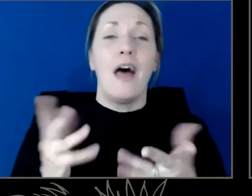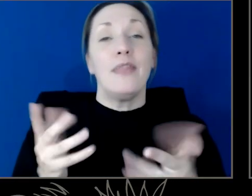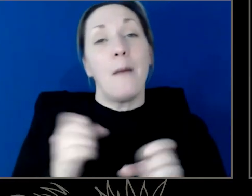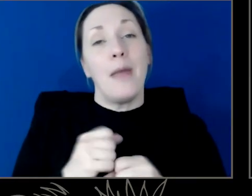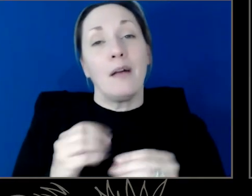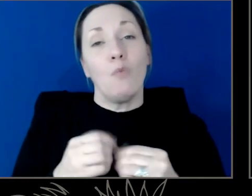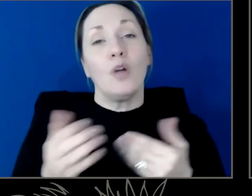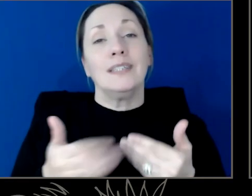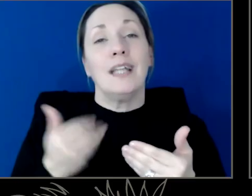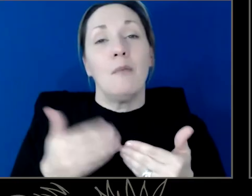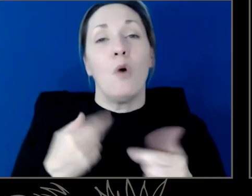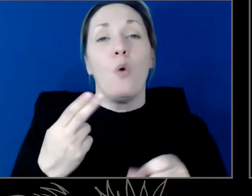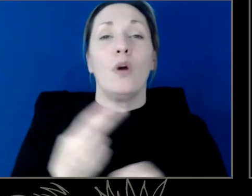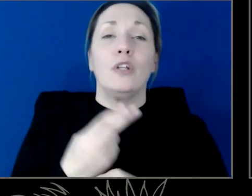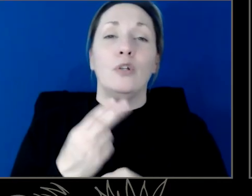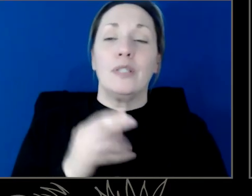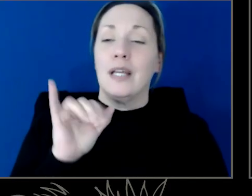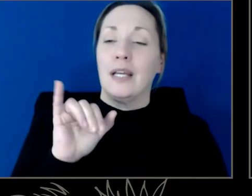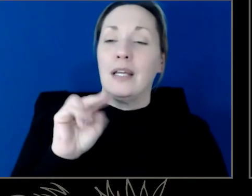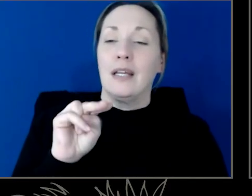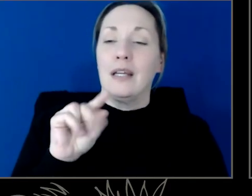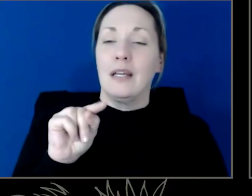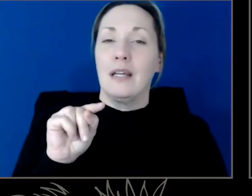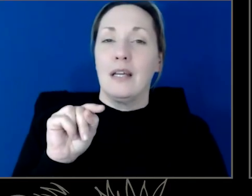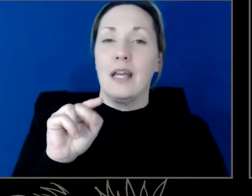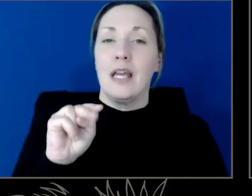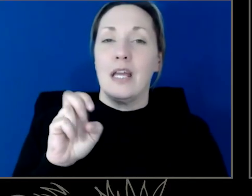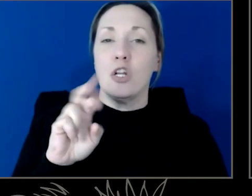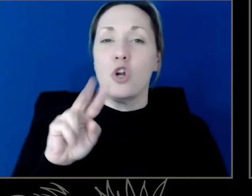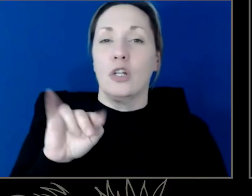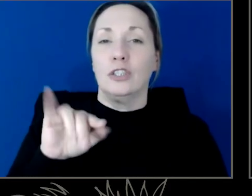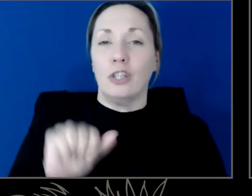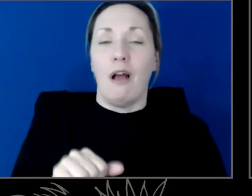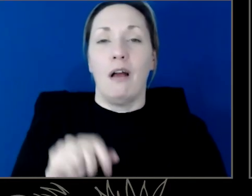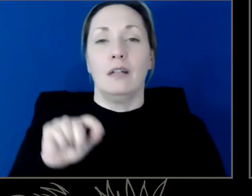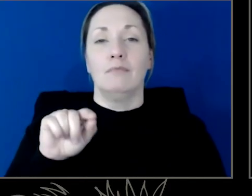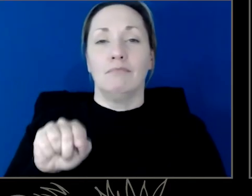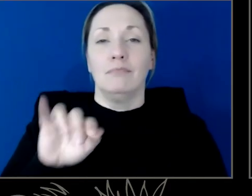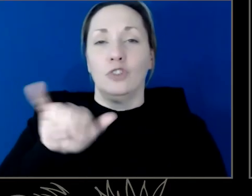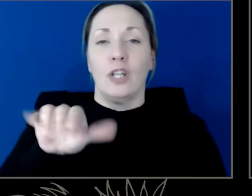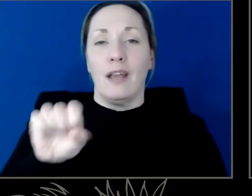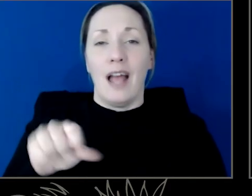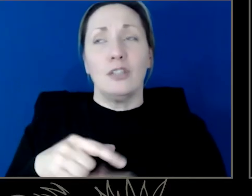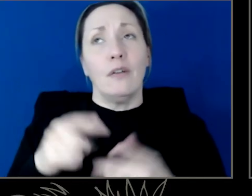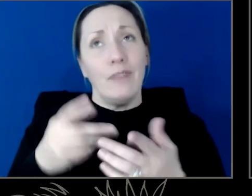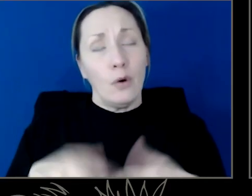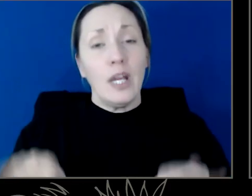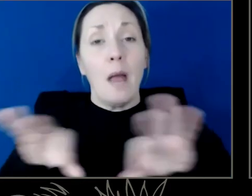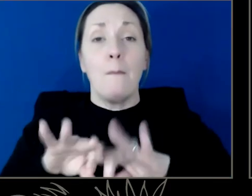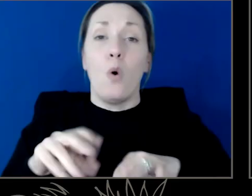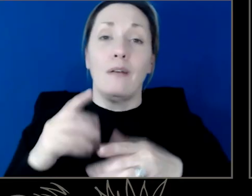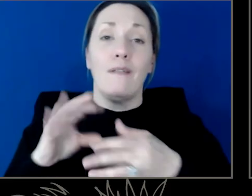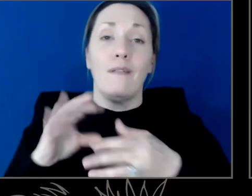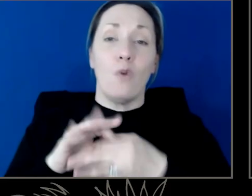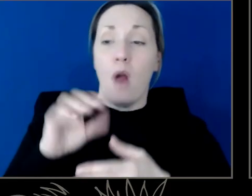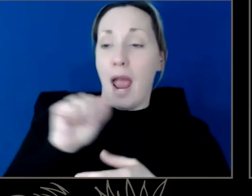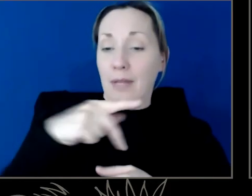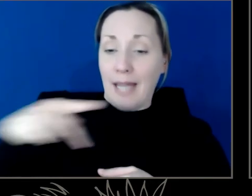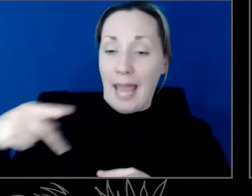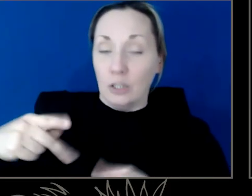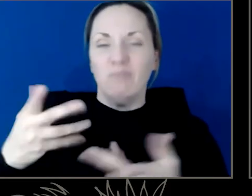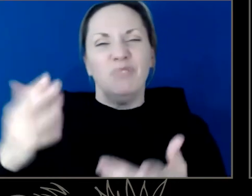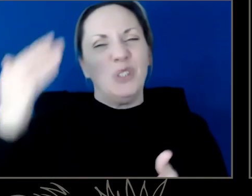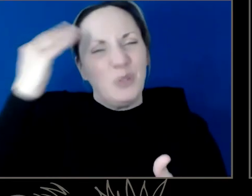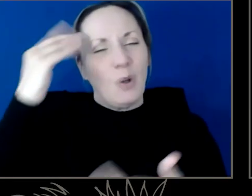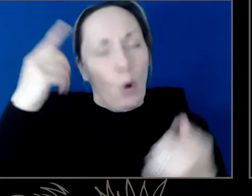using Inertia.js. Forms are something that are extremely important for applications, which I'm sure all of you here agree